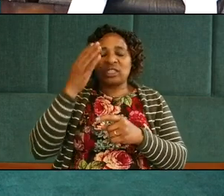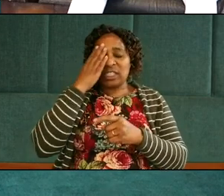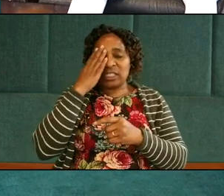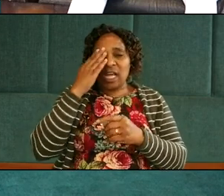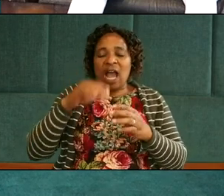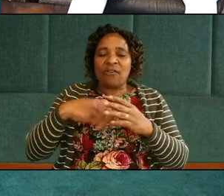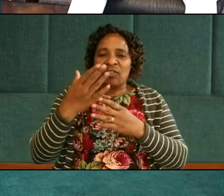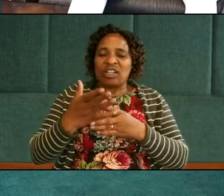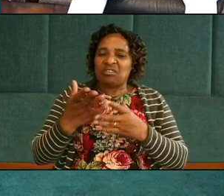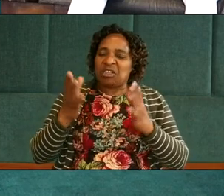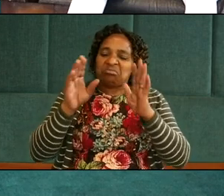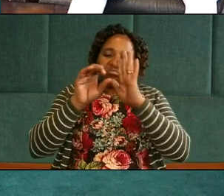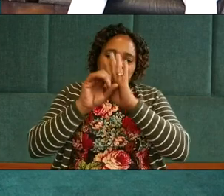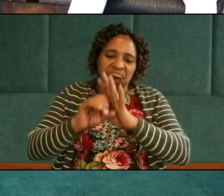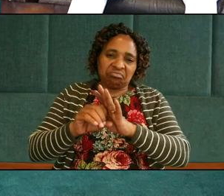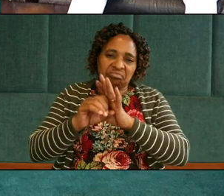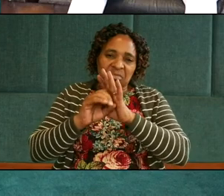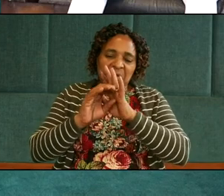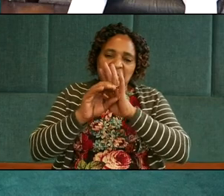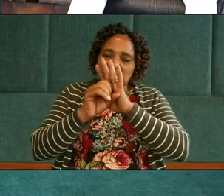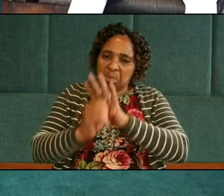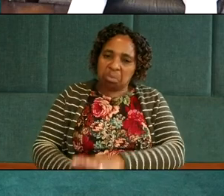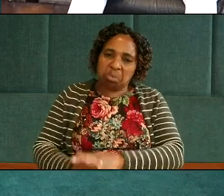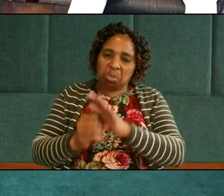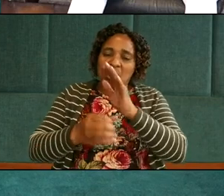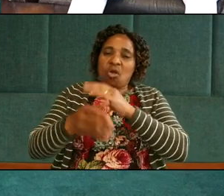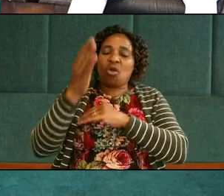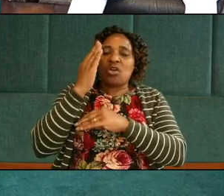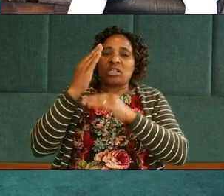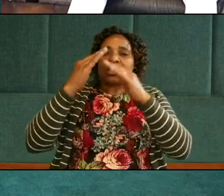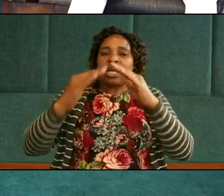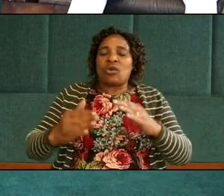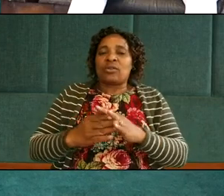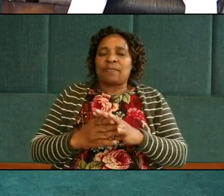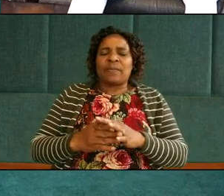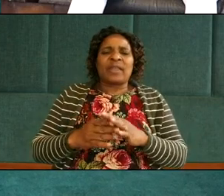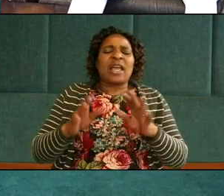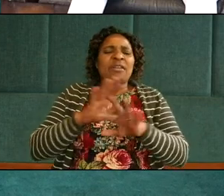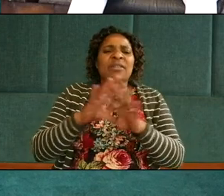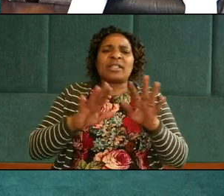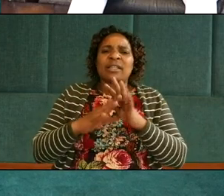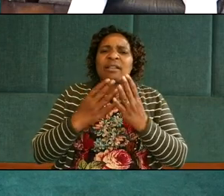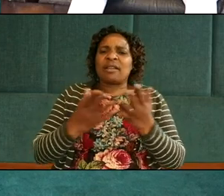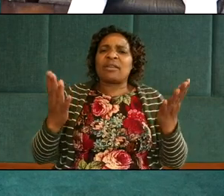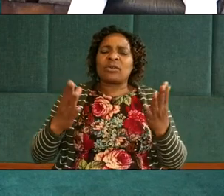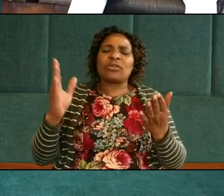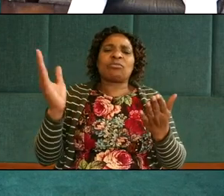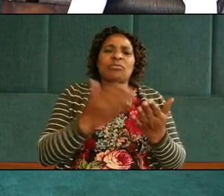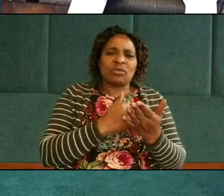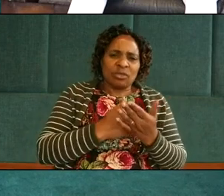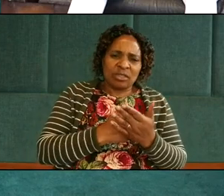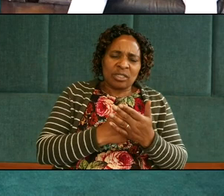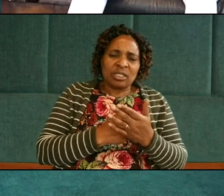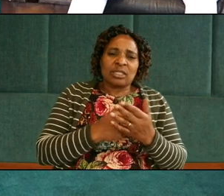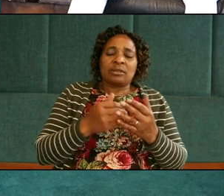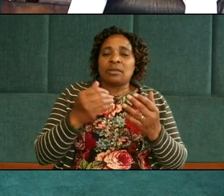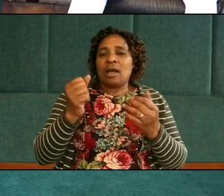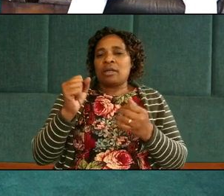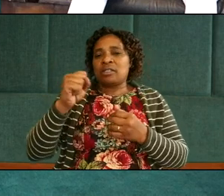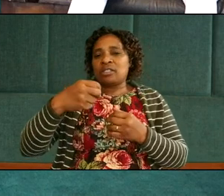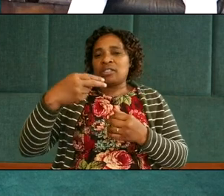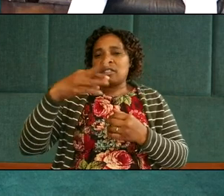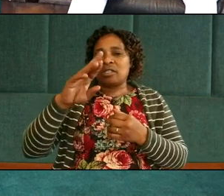they neglected God's house. You know, it was now taken from them. And it became a heap of rubble. Ashley, what do you have to